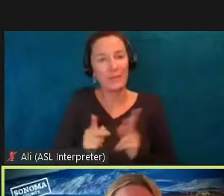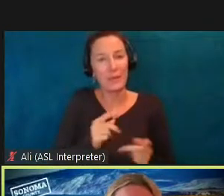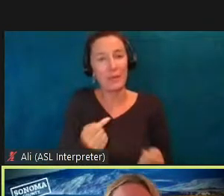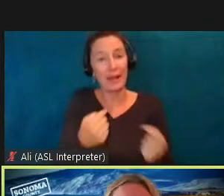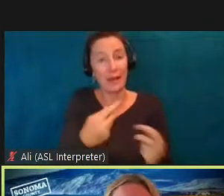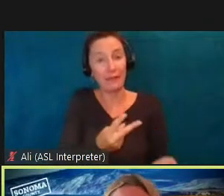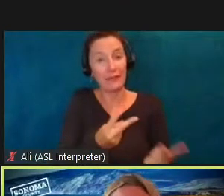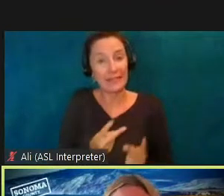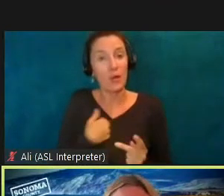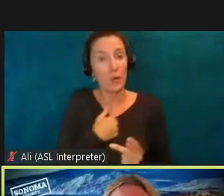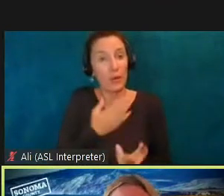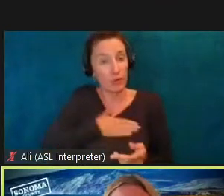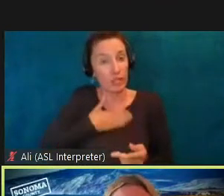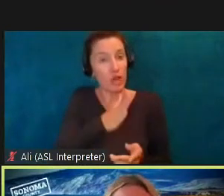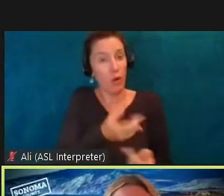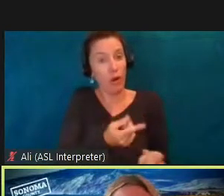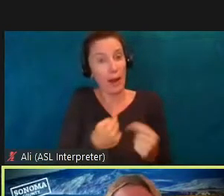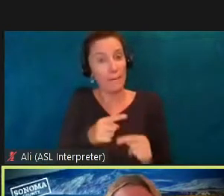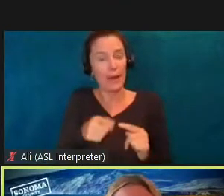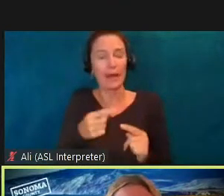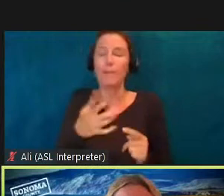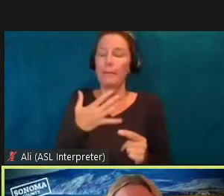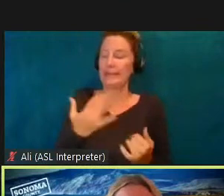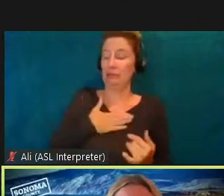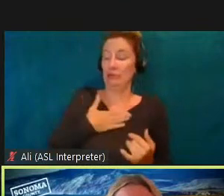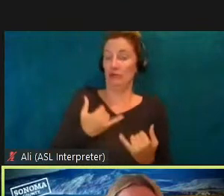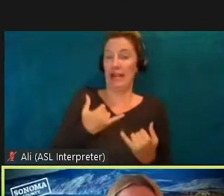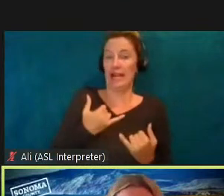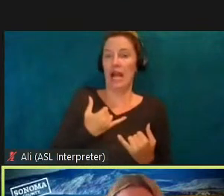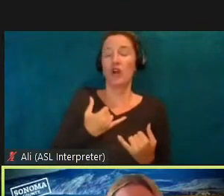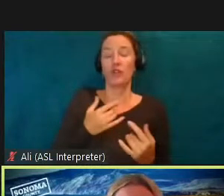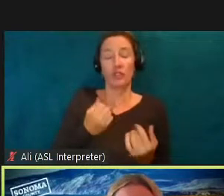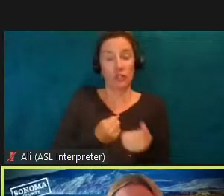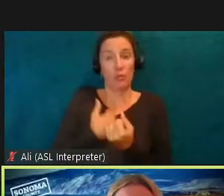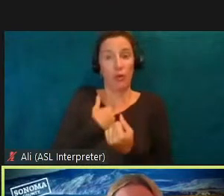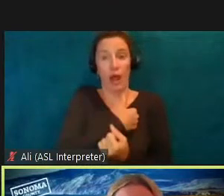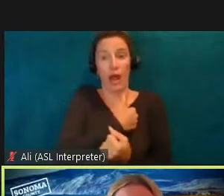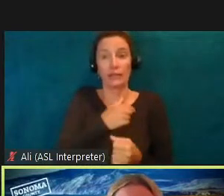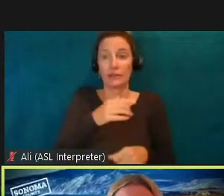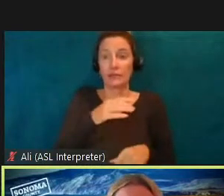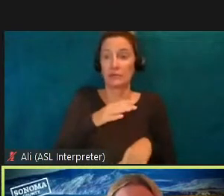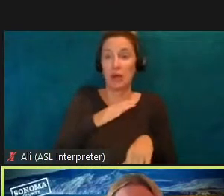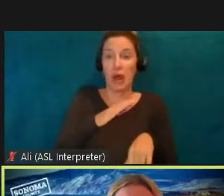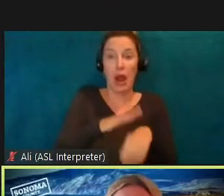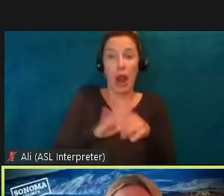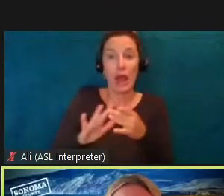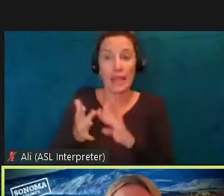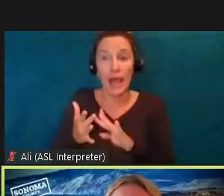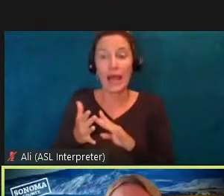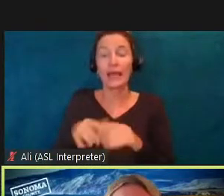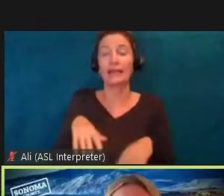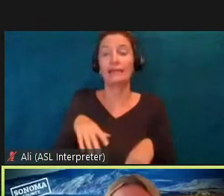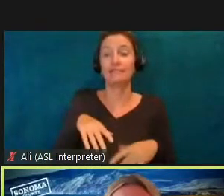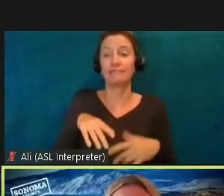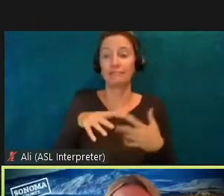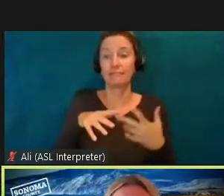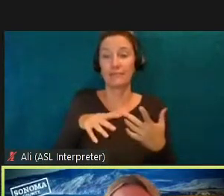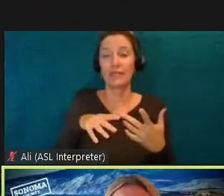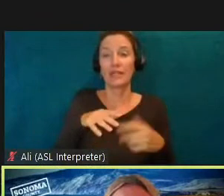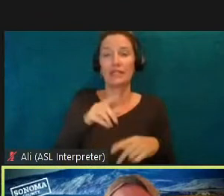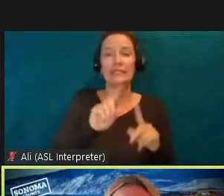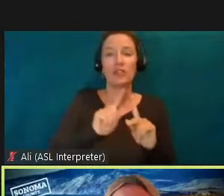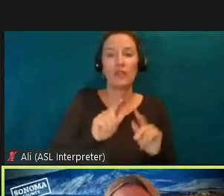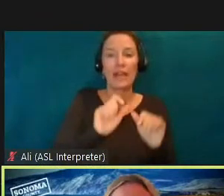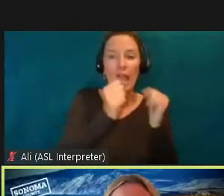the support. But in the meantime, consider supporting us virtually. Donate to West County Community Services, Stewards of the Coast and